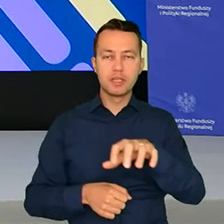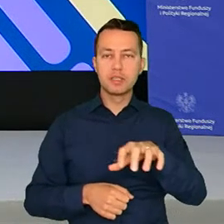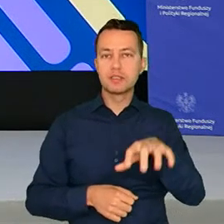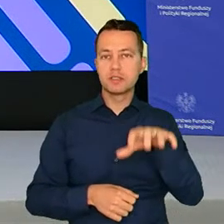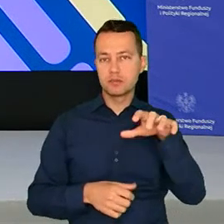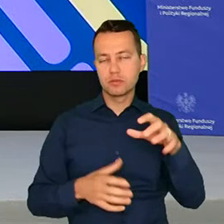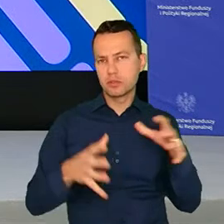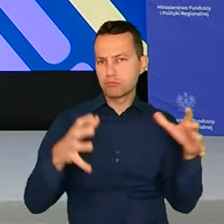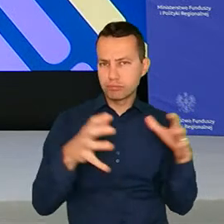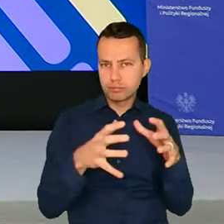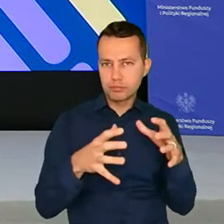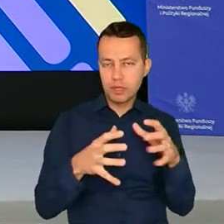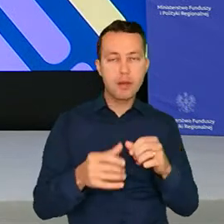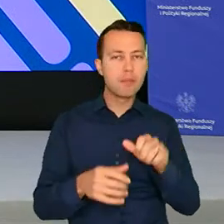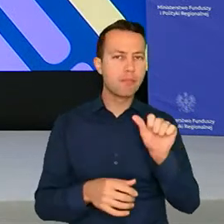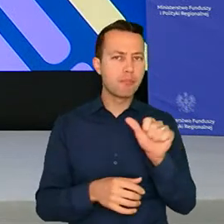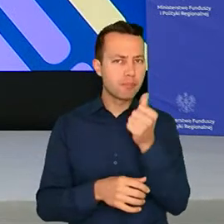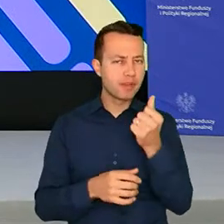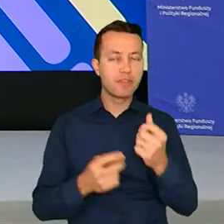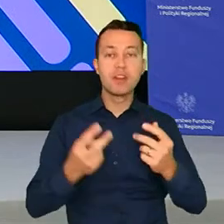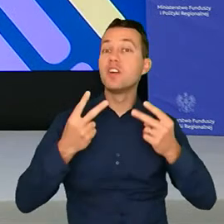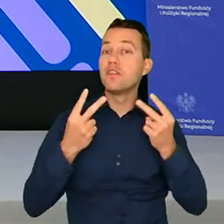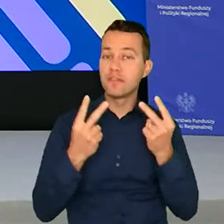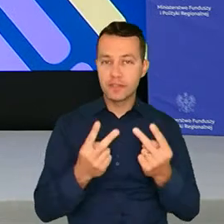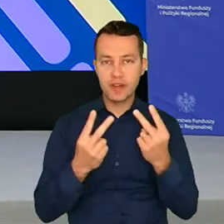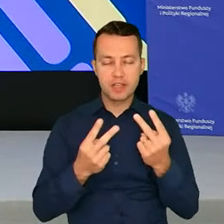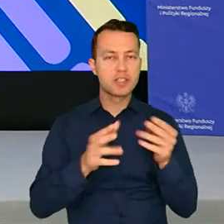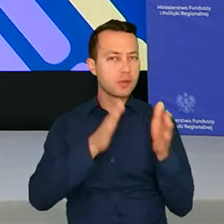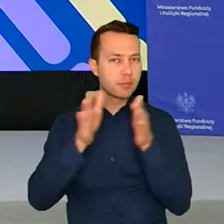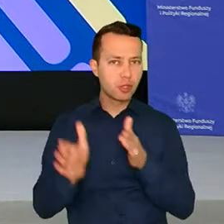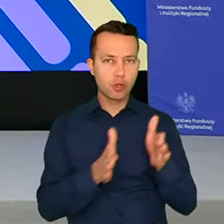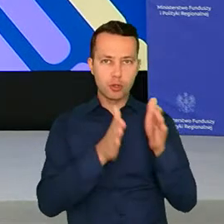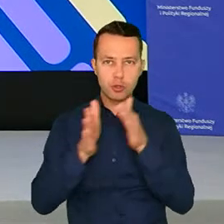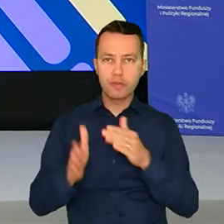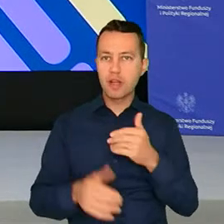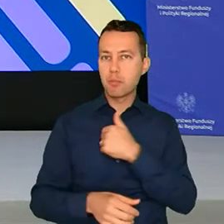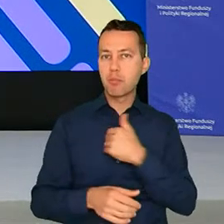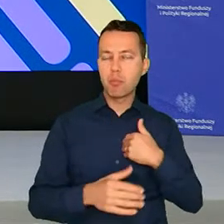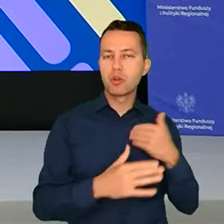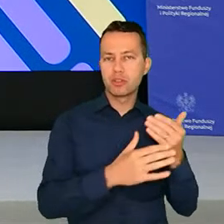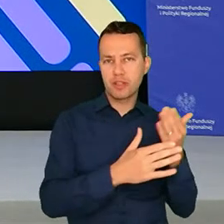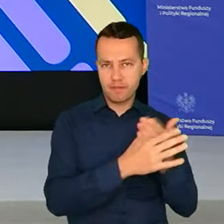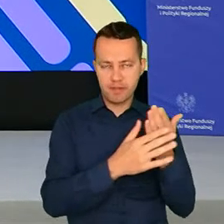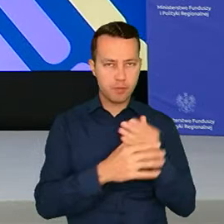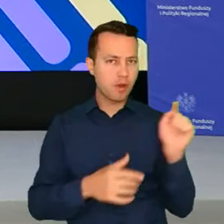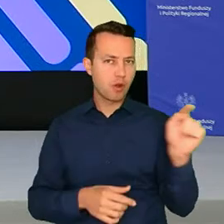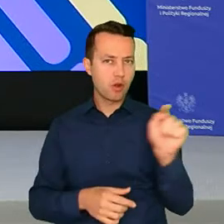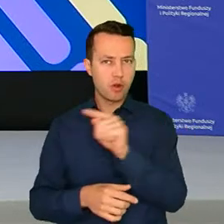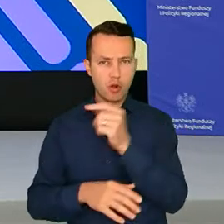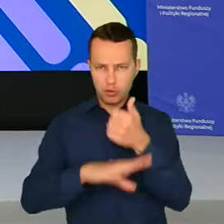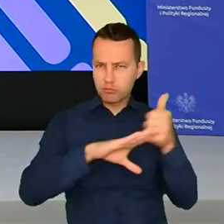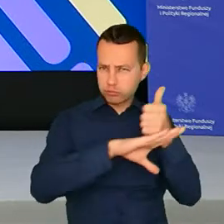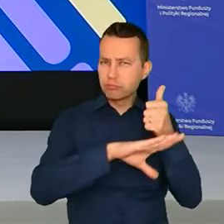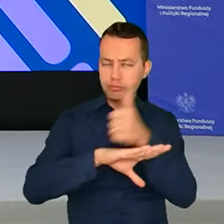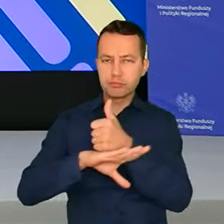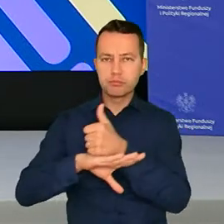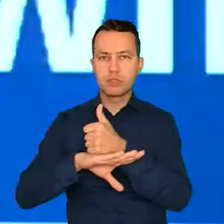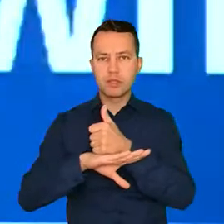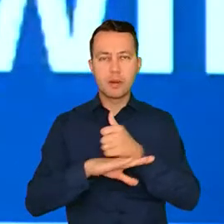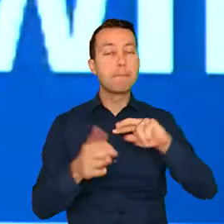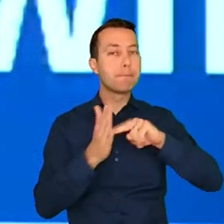responsible conduct of business and so on, and social responsibility of the enterprises. Under